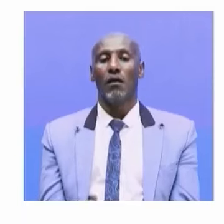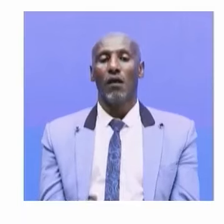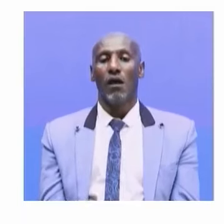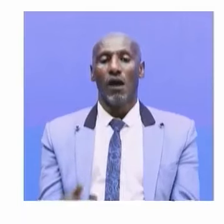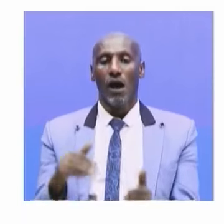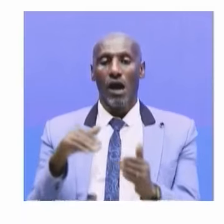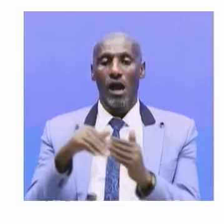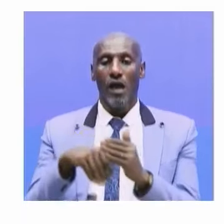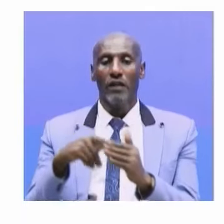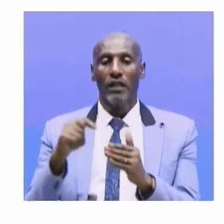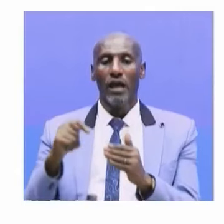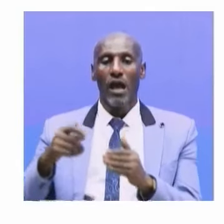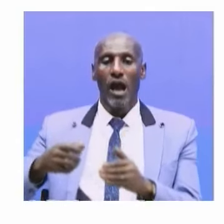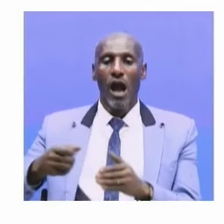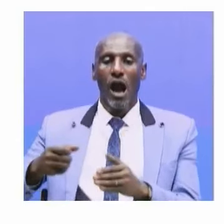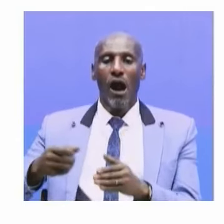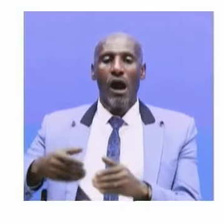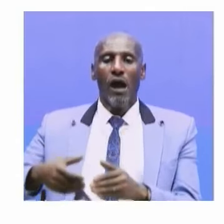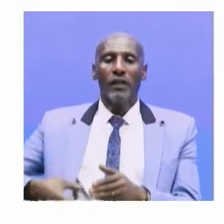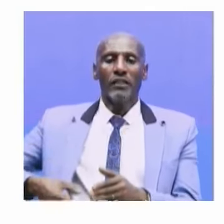in the jar.